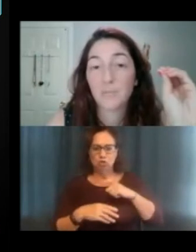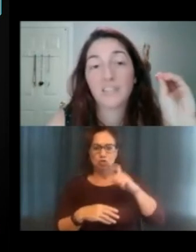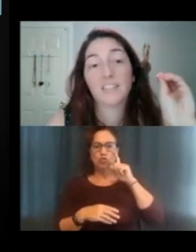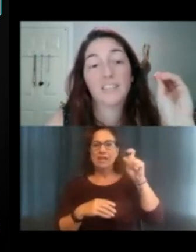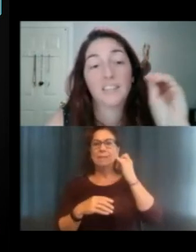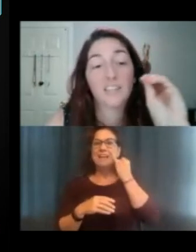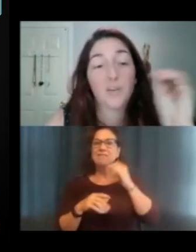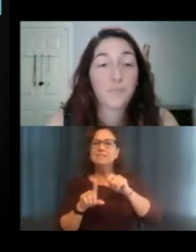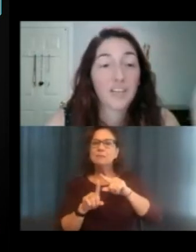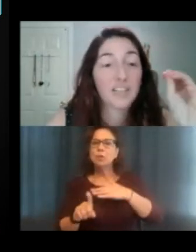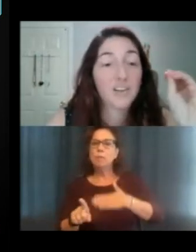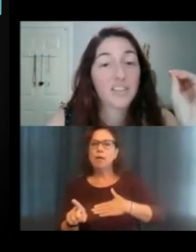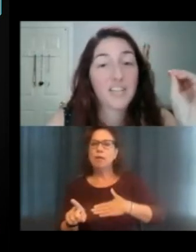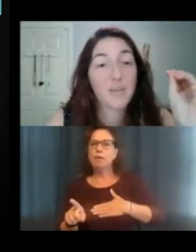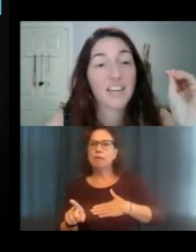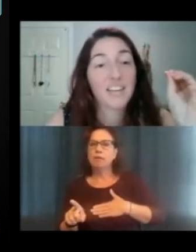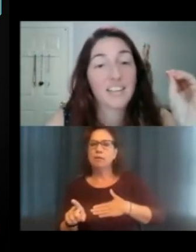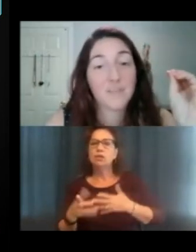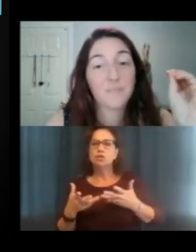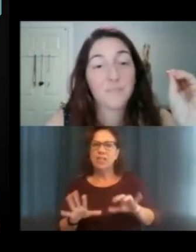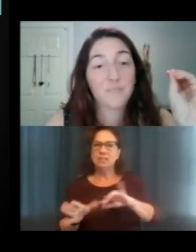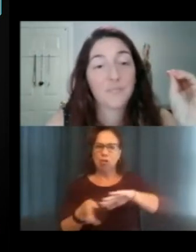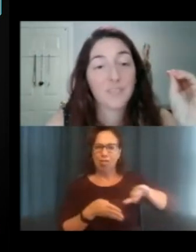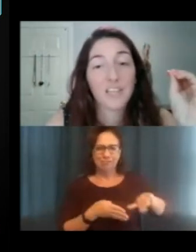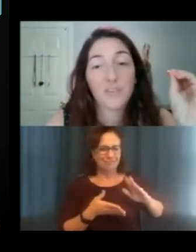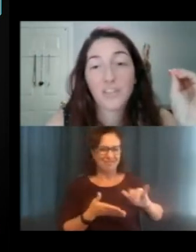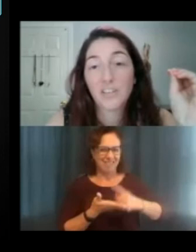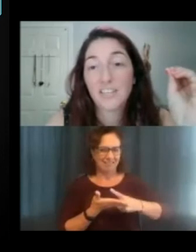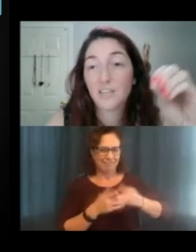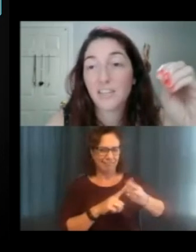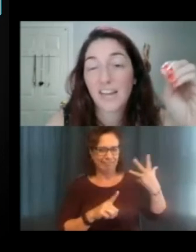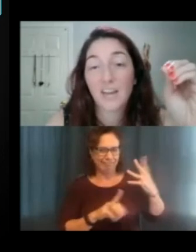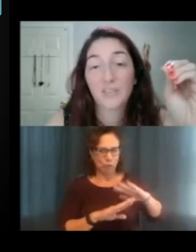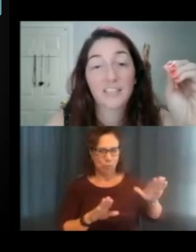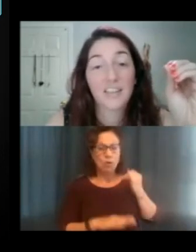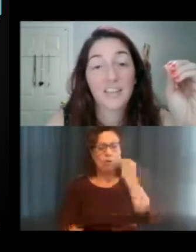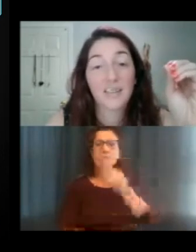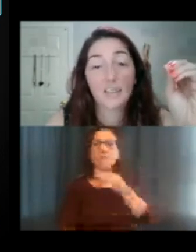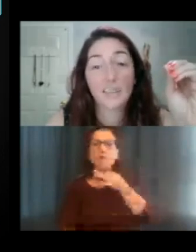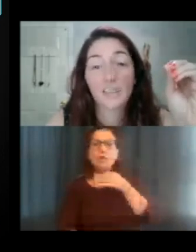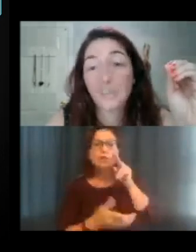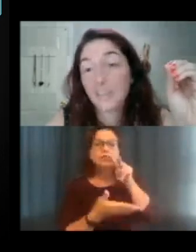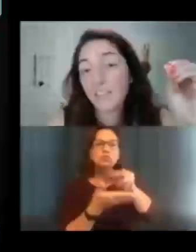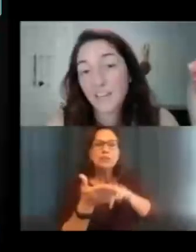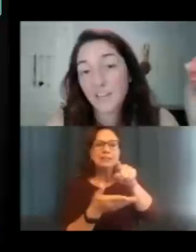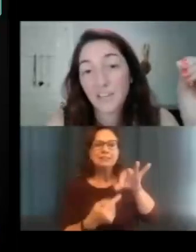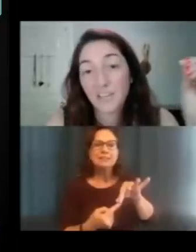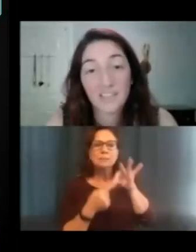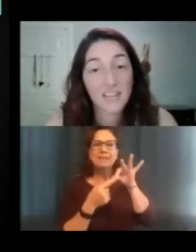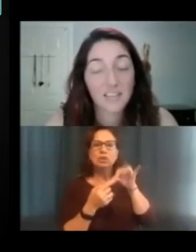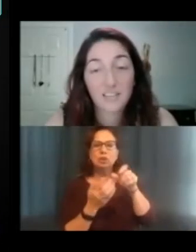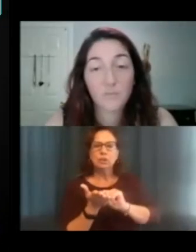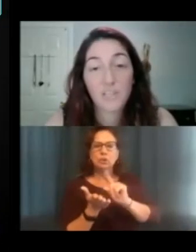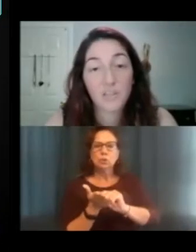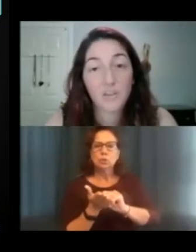during sleep. So that's all I'll say about that. If you're curious, you can check out this special issue. The editorial